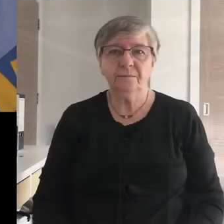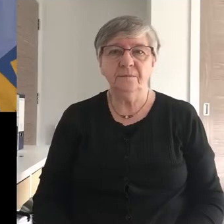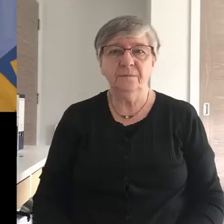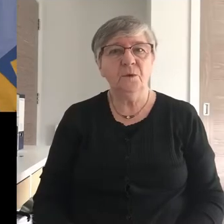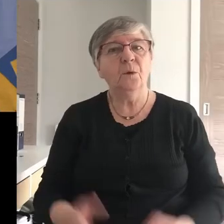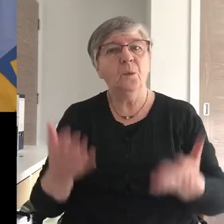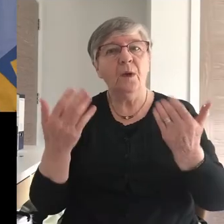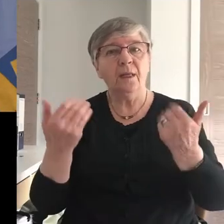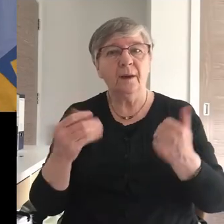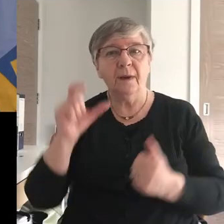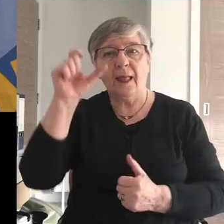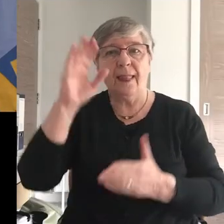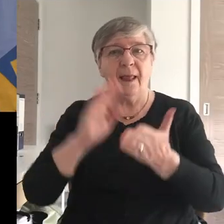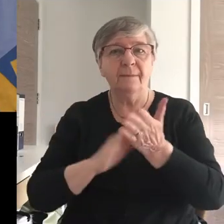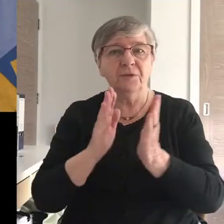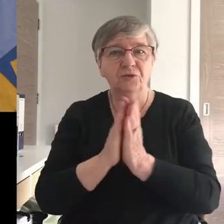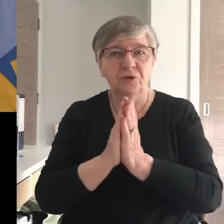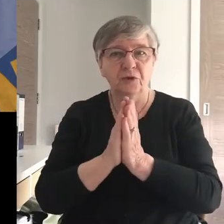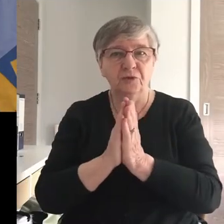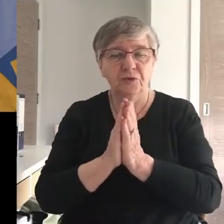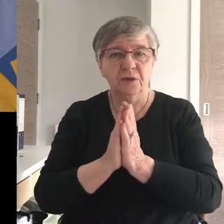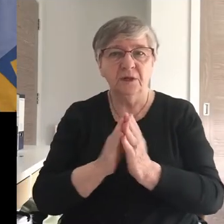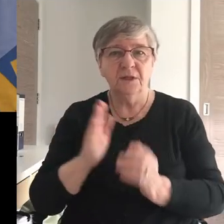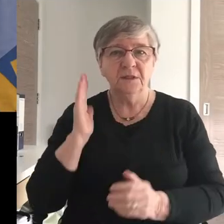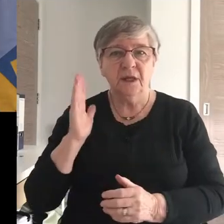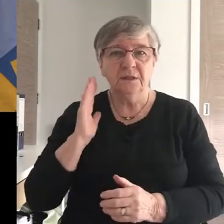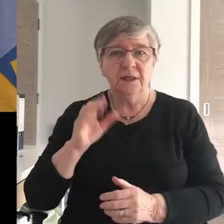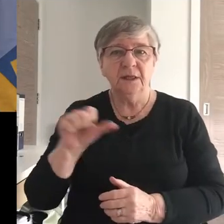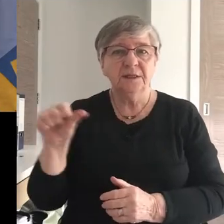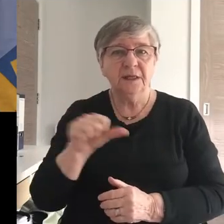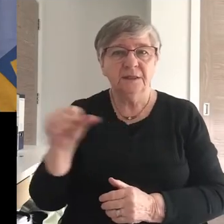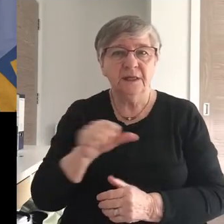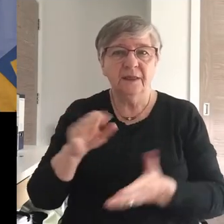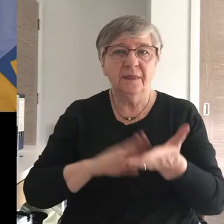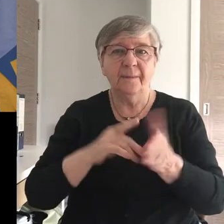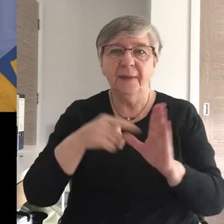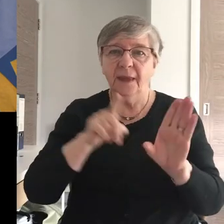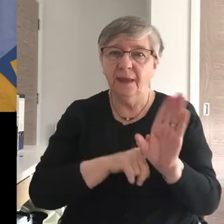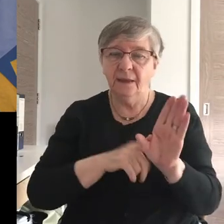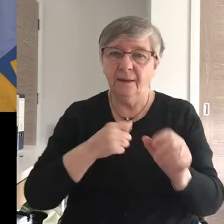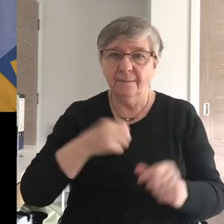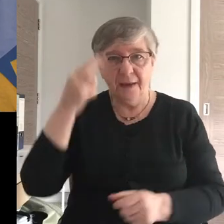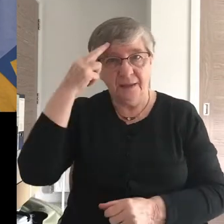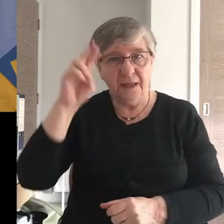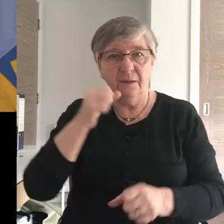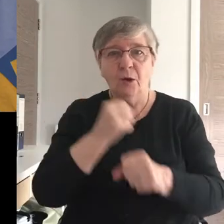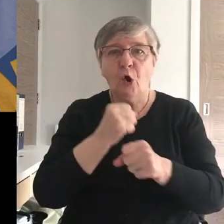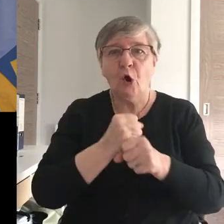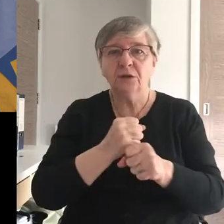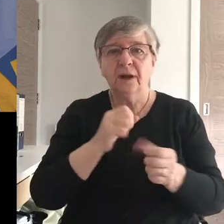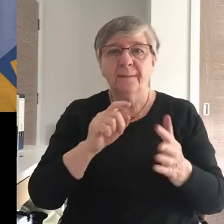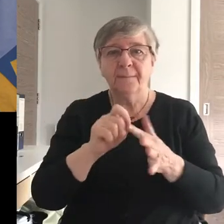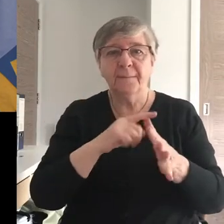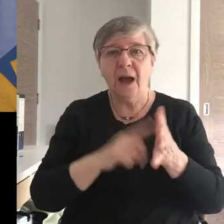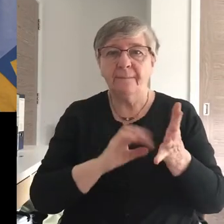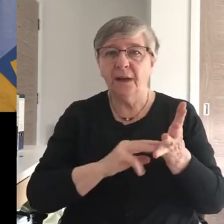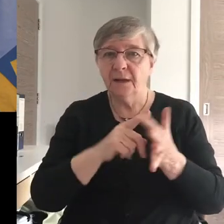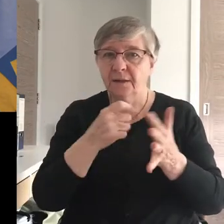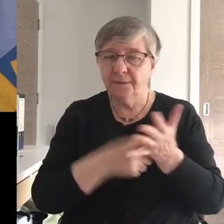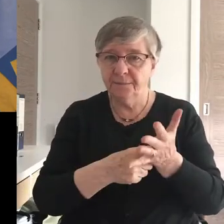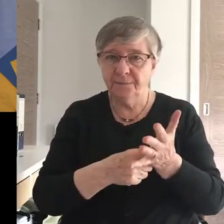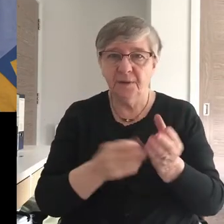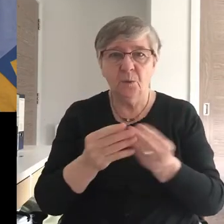Well, welcome to Claremont for our service for Sunday the 16th of May. My name's Gordon Palmer, Minister here. As well as myself taking part in